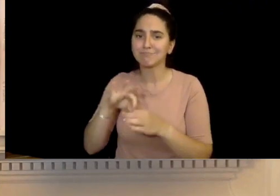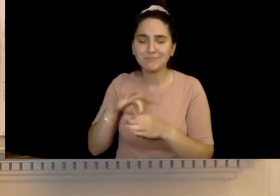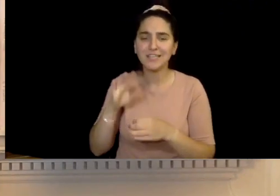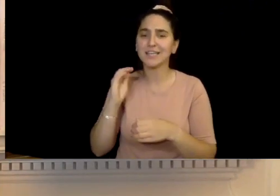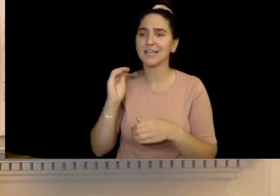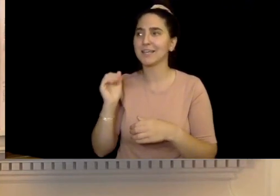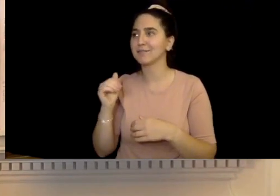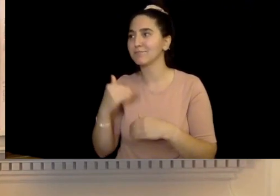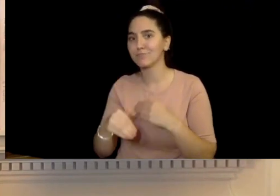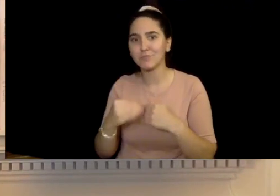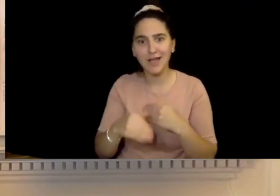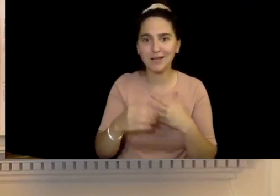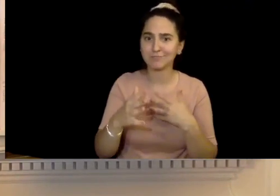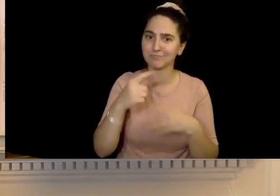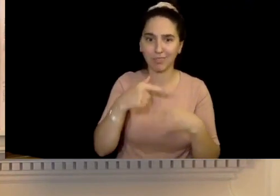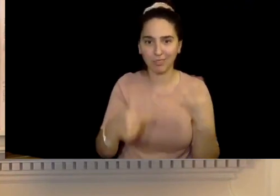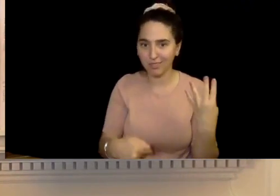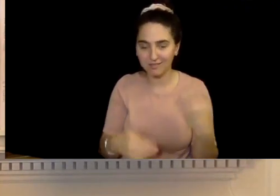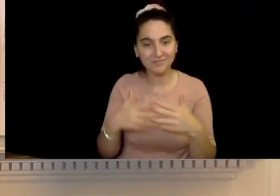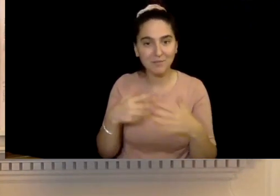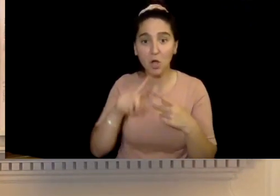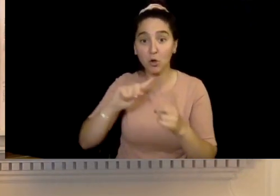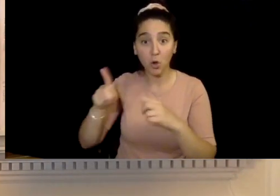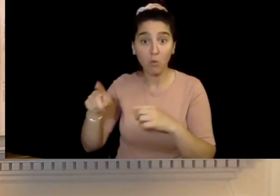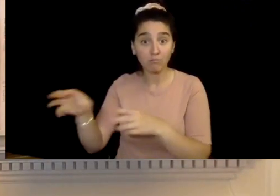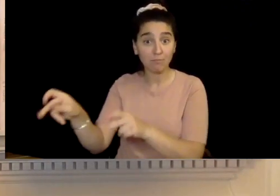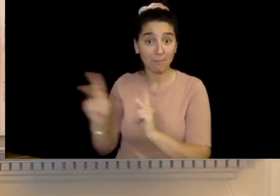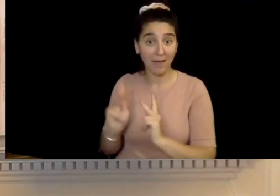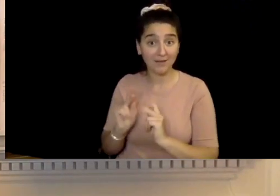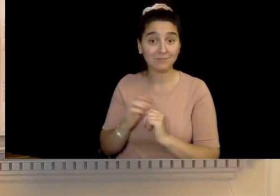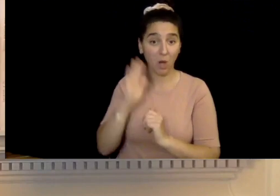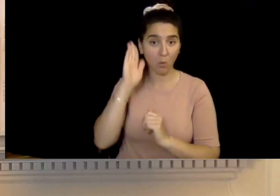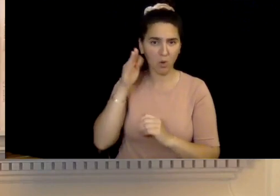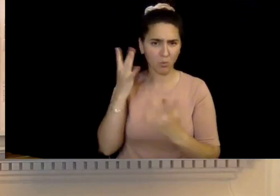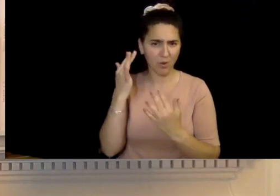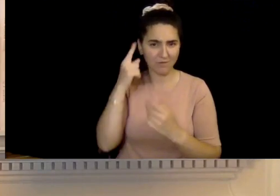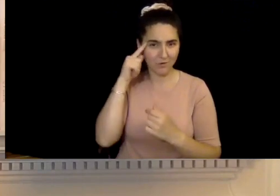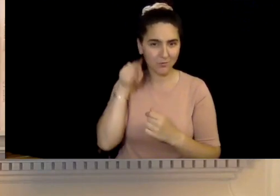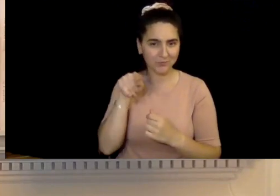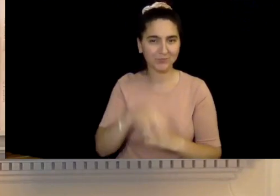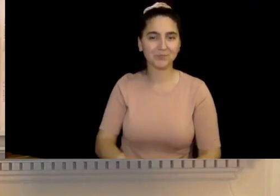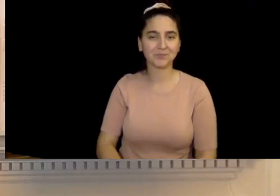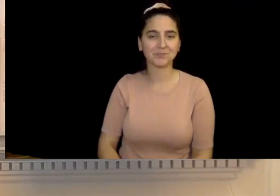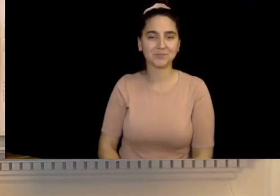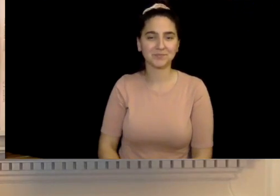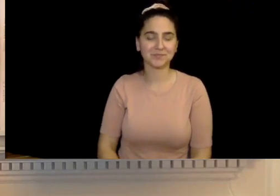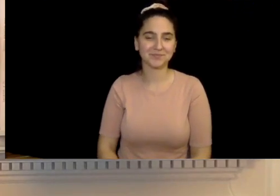water, biscuit, baguette, naan. Go ahead, go get it. I'll wait.